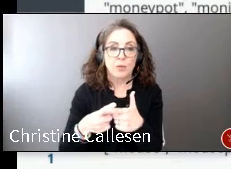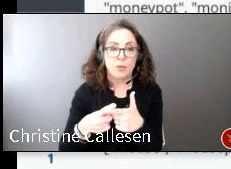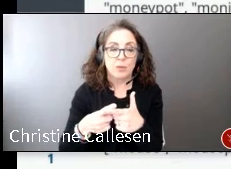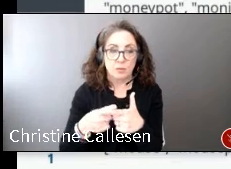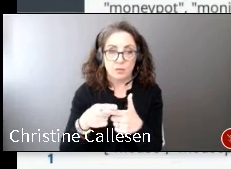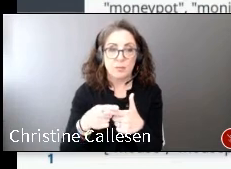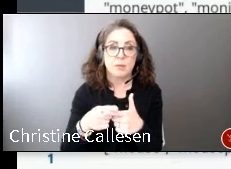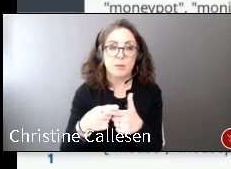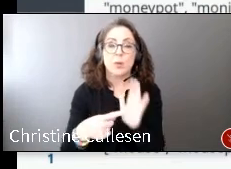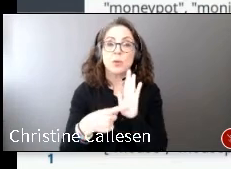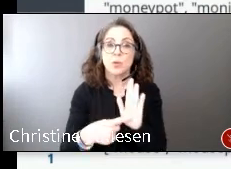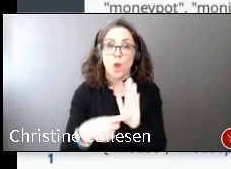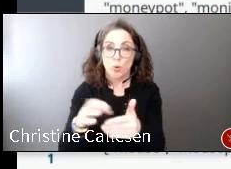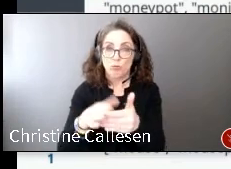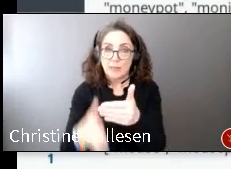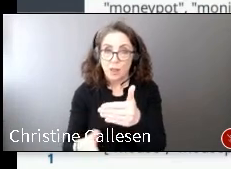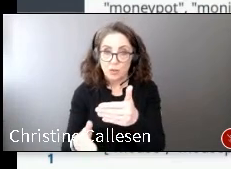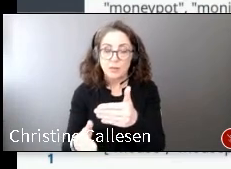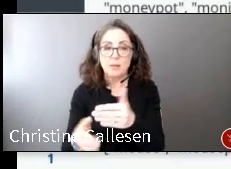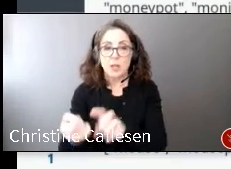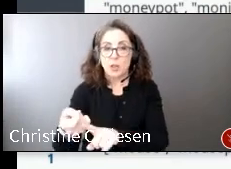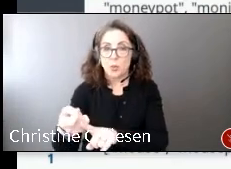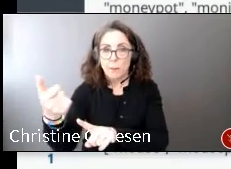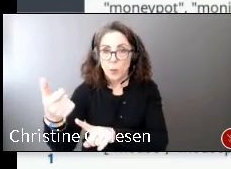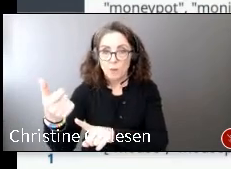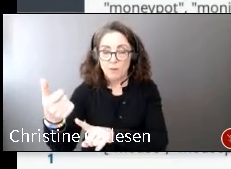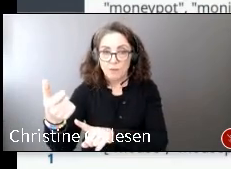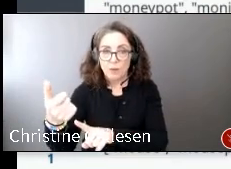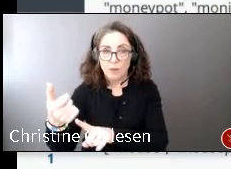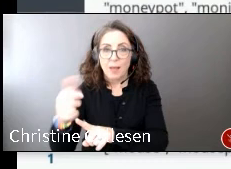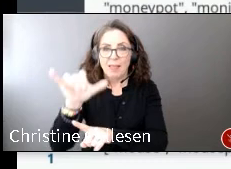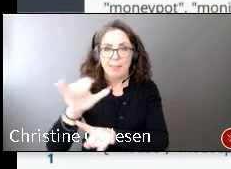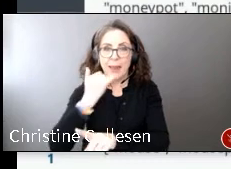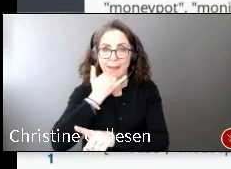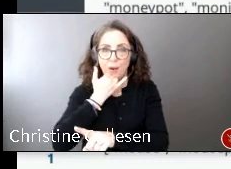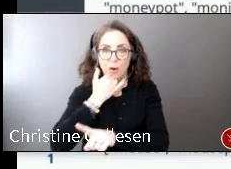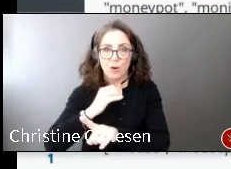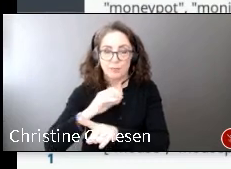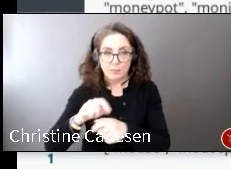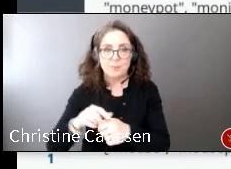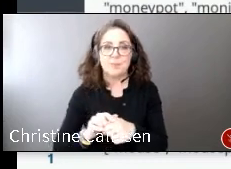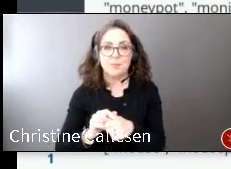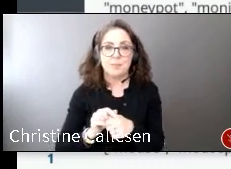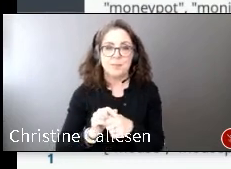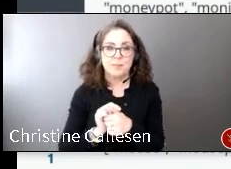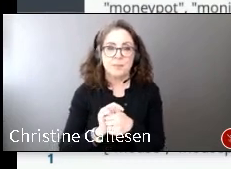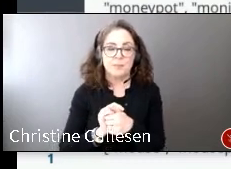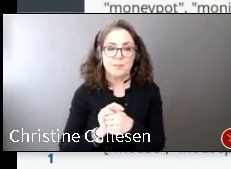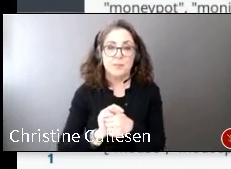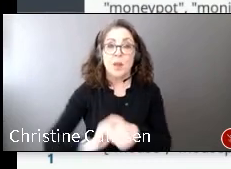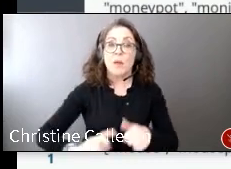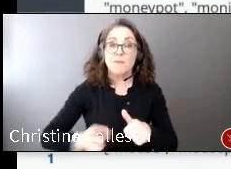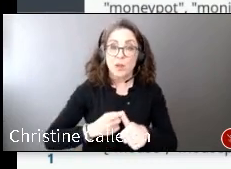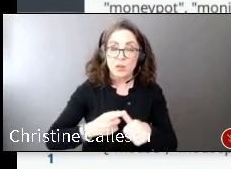here to remove the compilation error. Okay, so first of all, what I